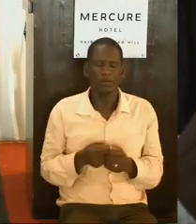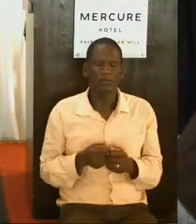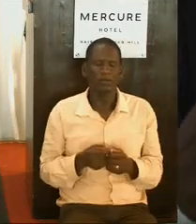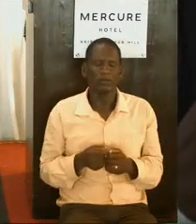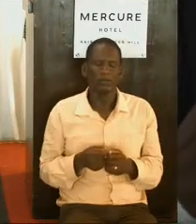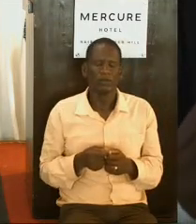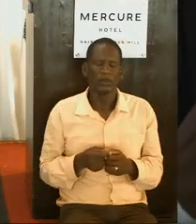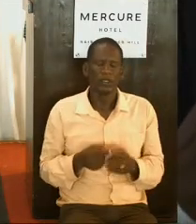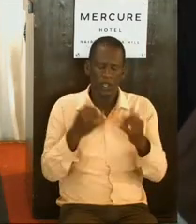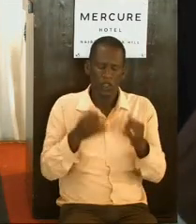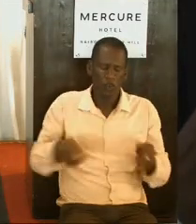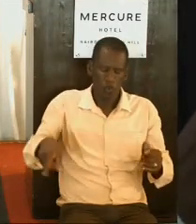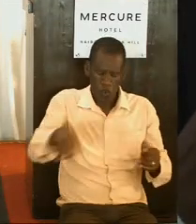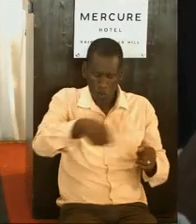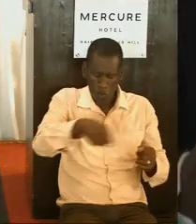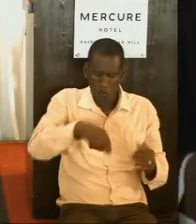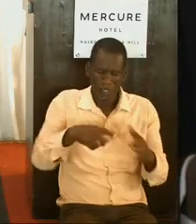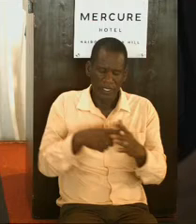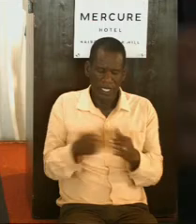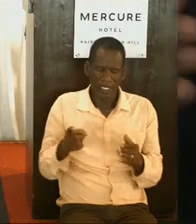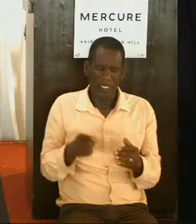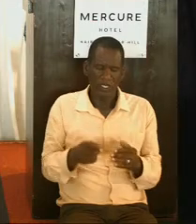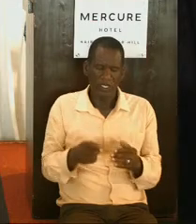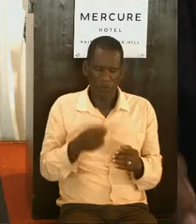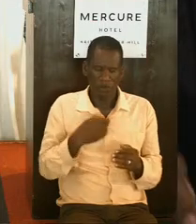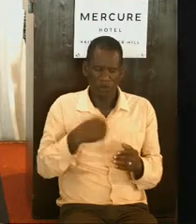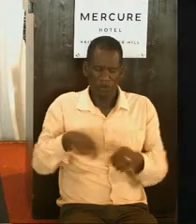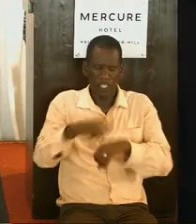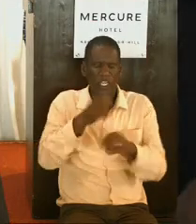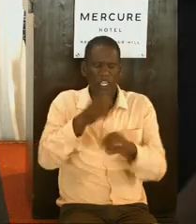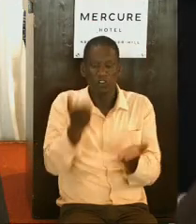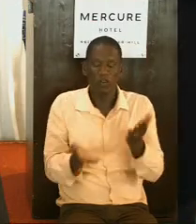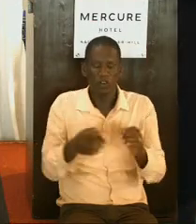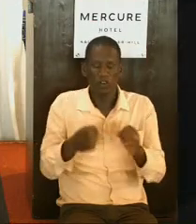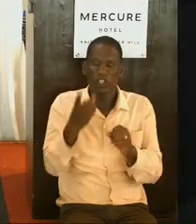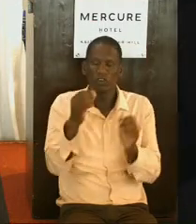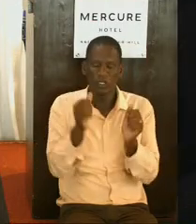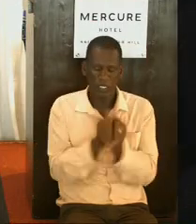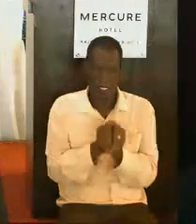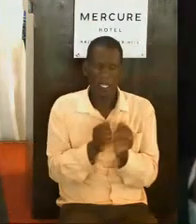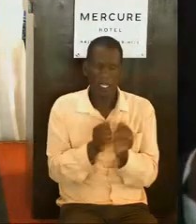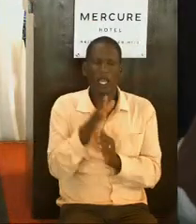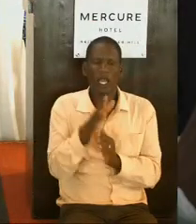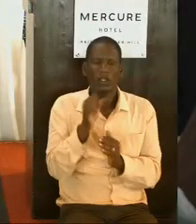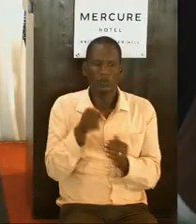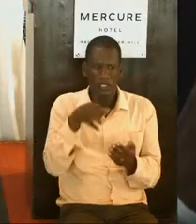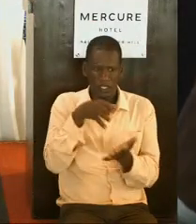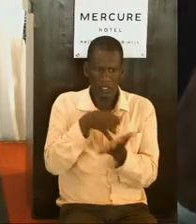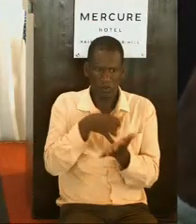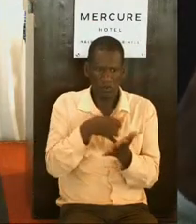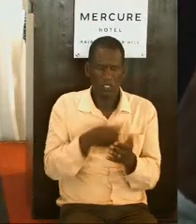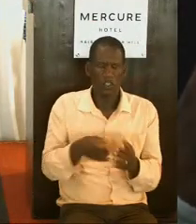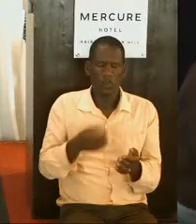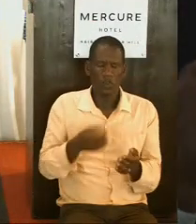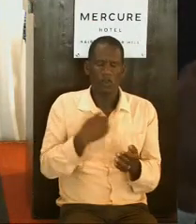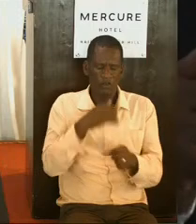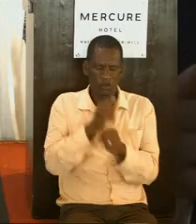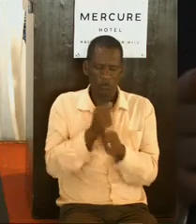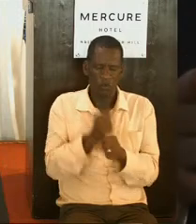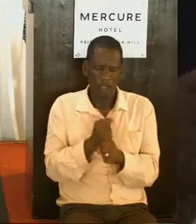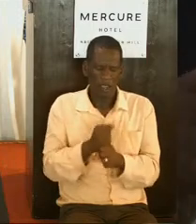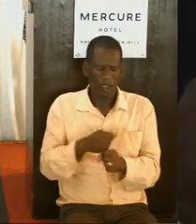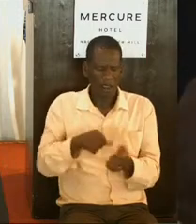it all so we begin to enshrine the National values in 2010 and therefore it means we have to work